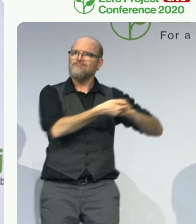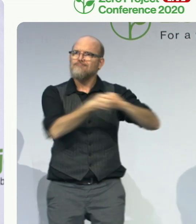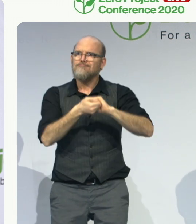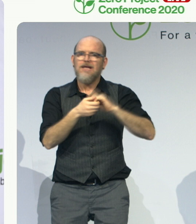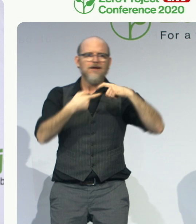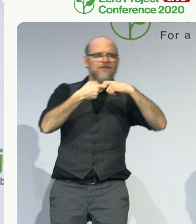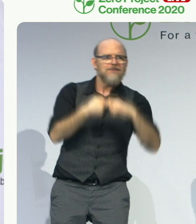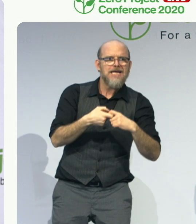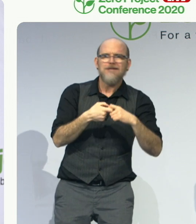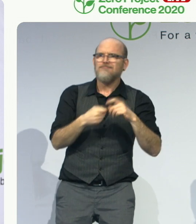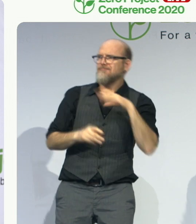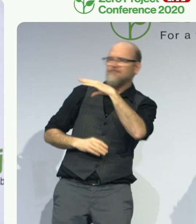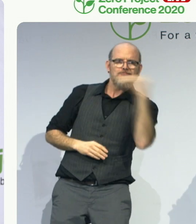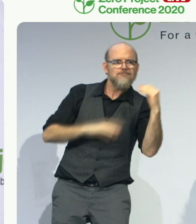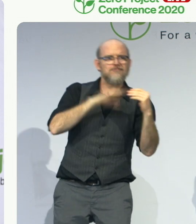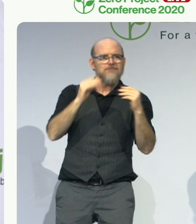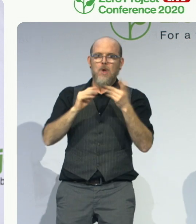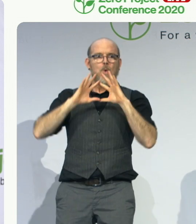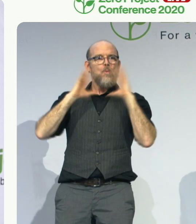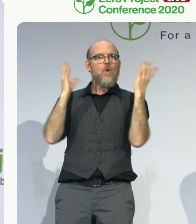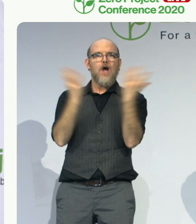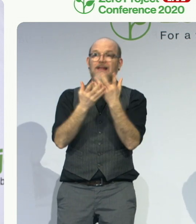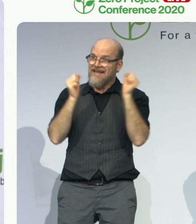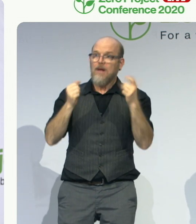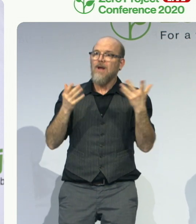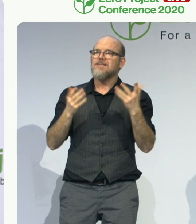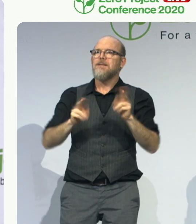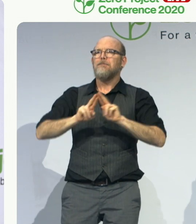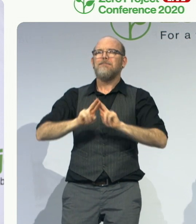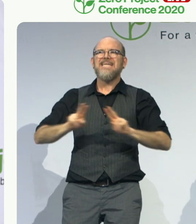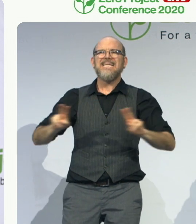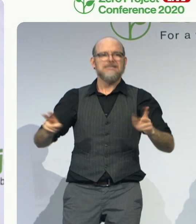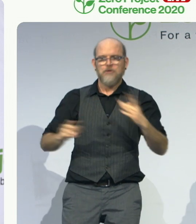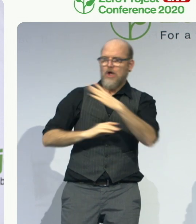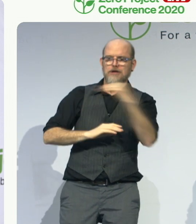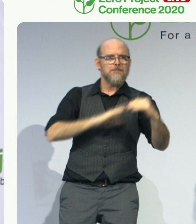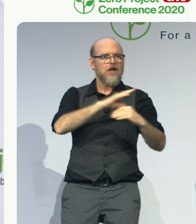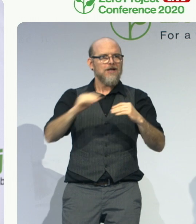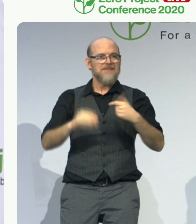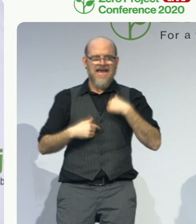find love in the world. Now you know why I was born on the 14th of February, people.